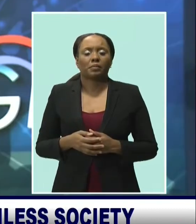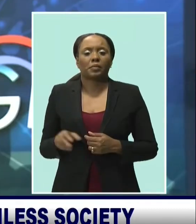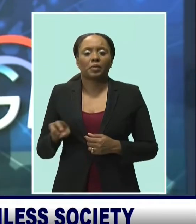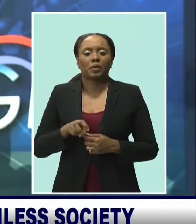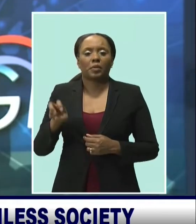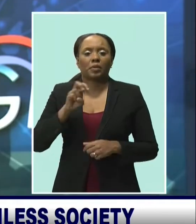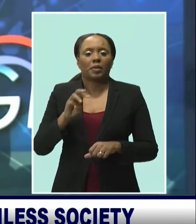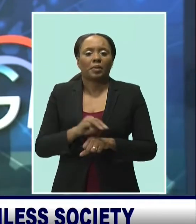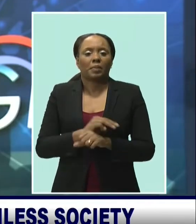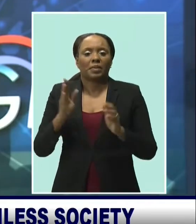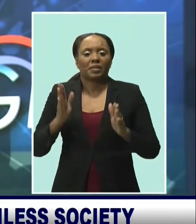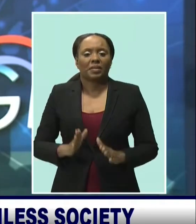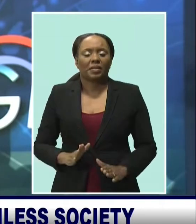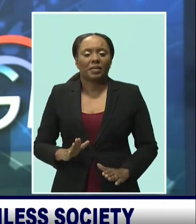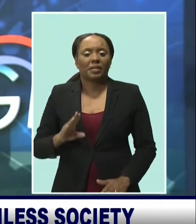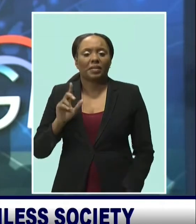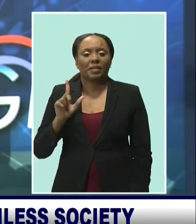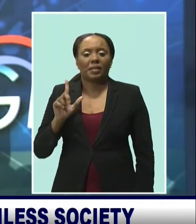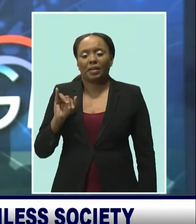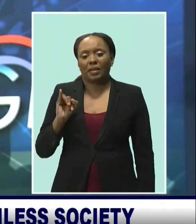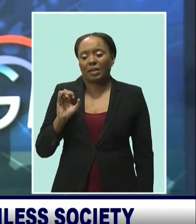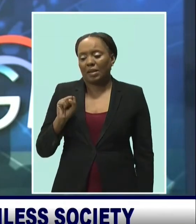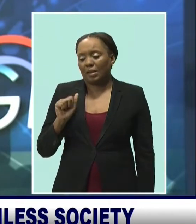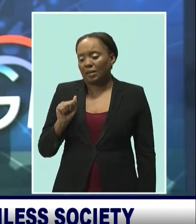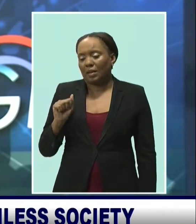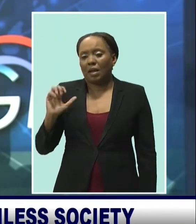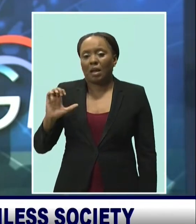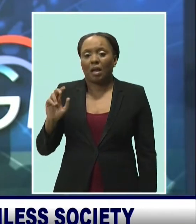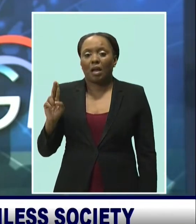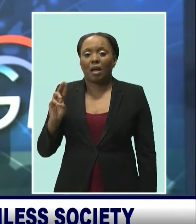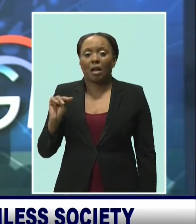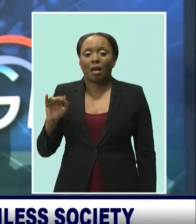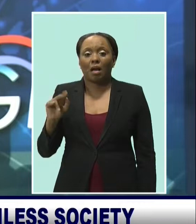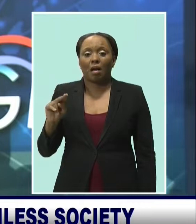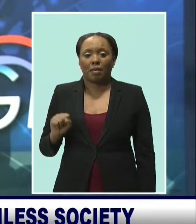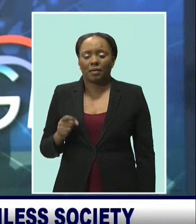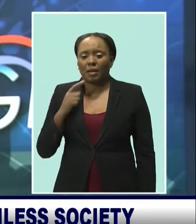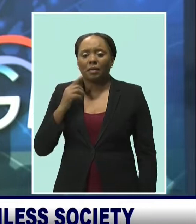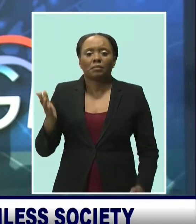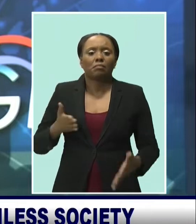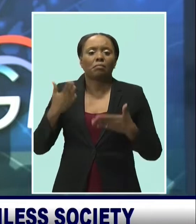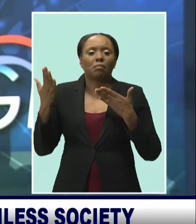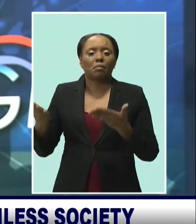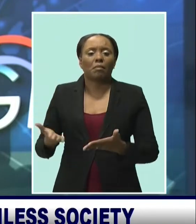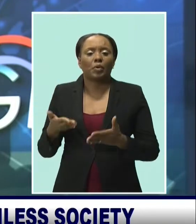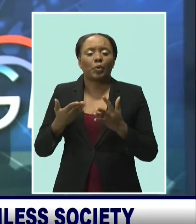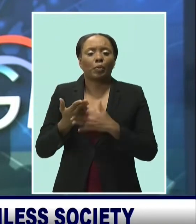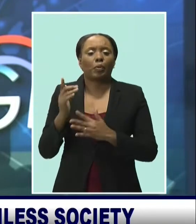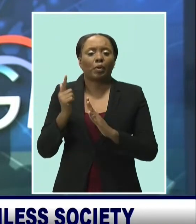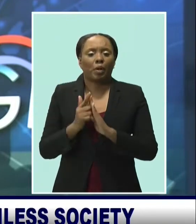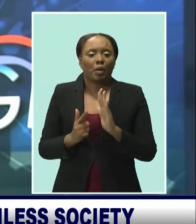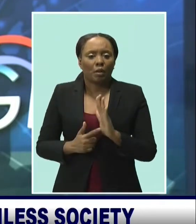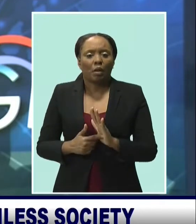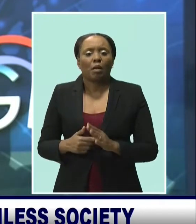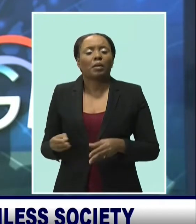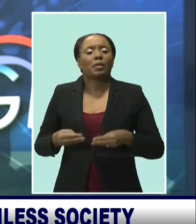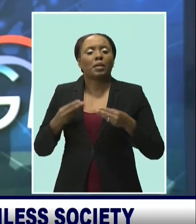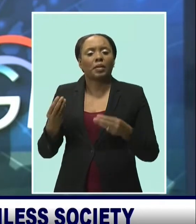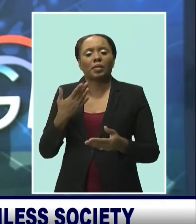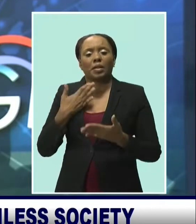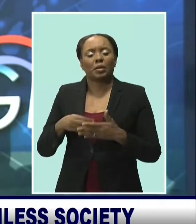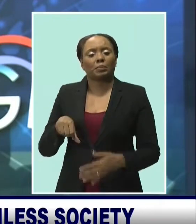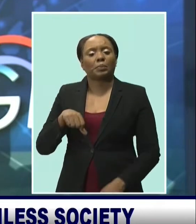of Tourism Senator Lisa Cummins is of the view proposals in the draft legislation on vending give the sector the dignity